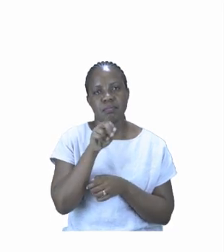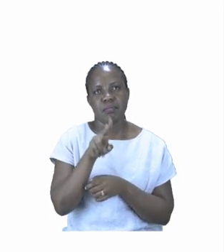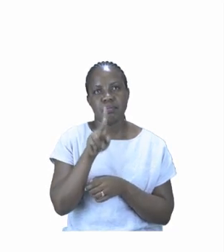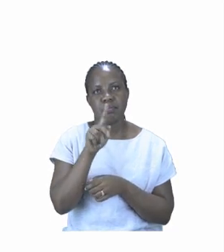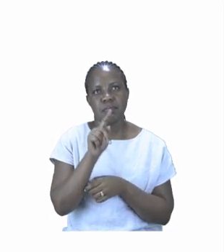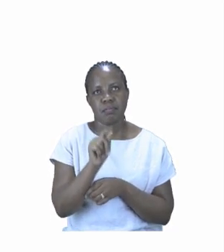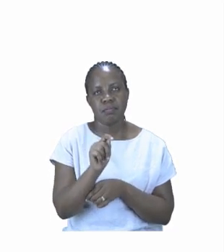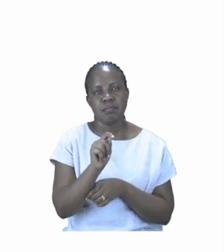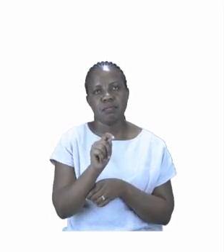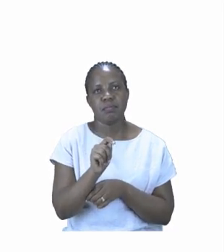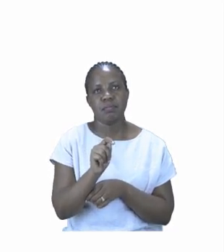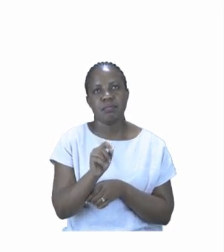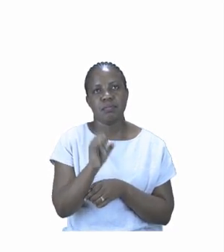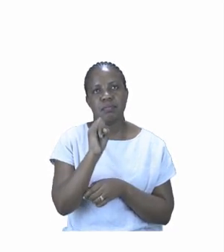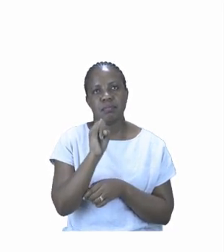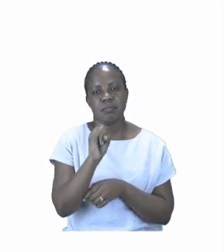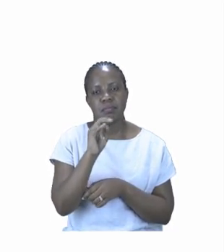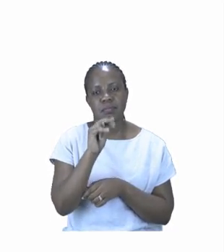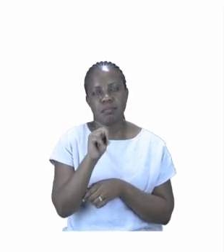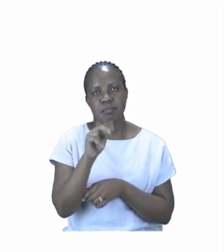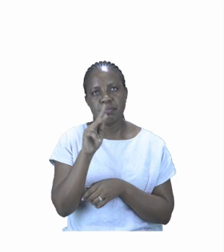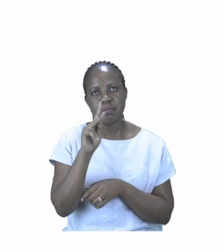ink,